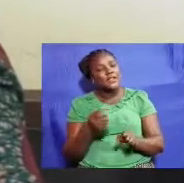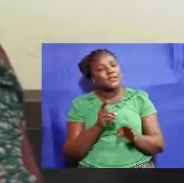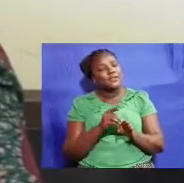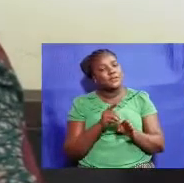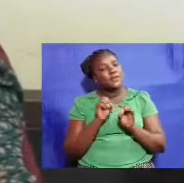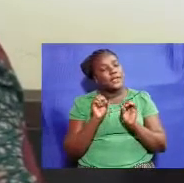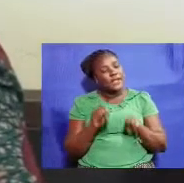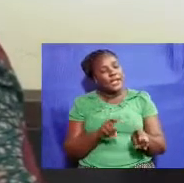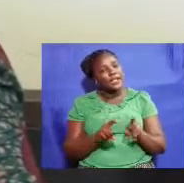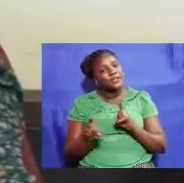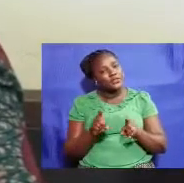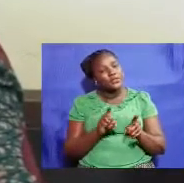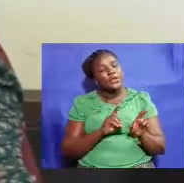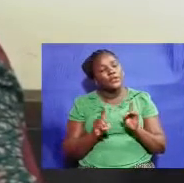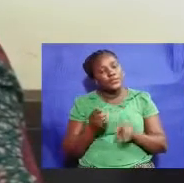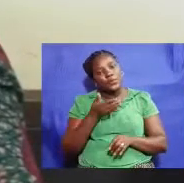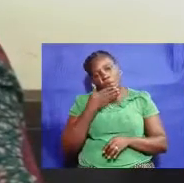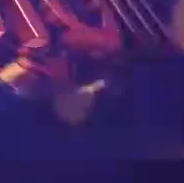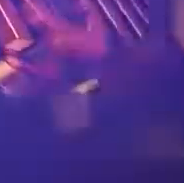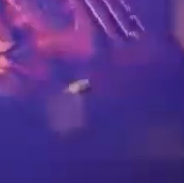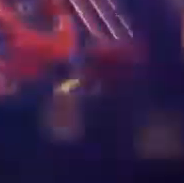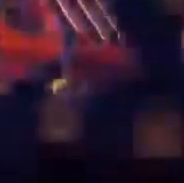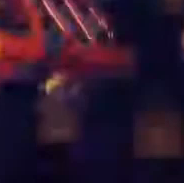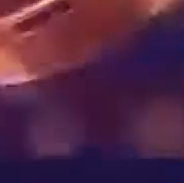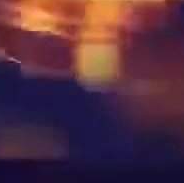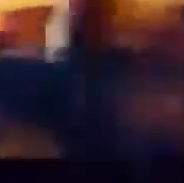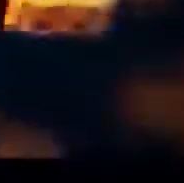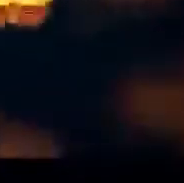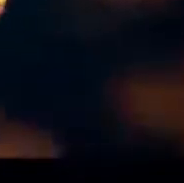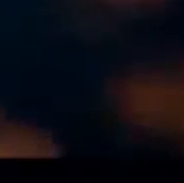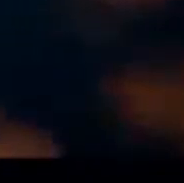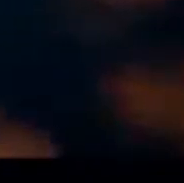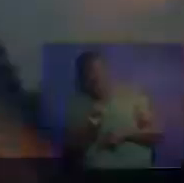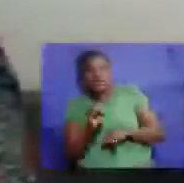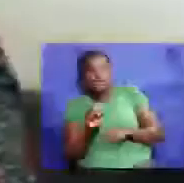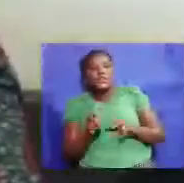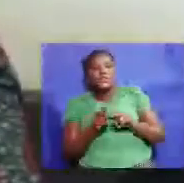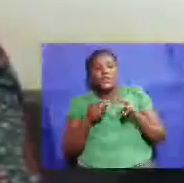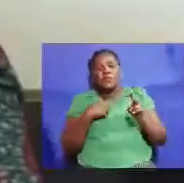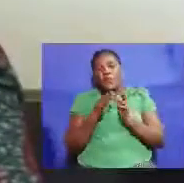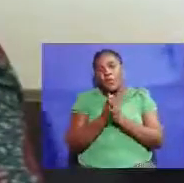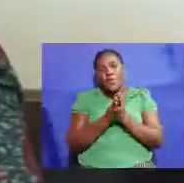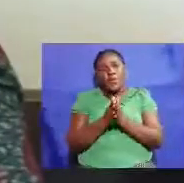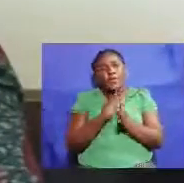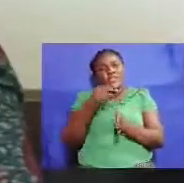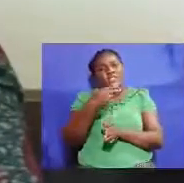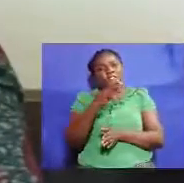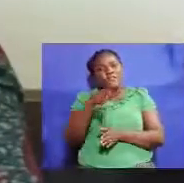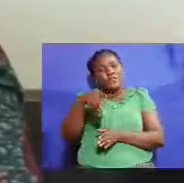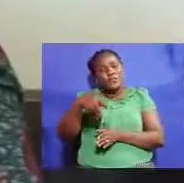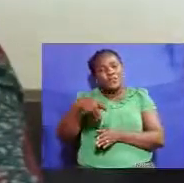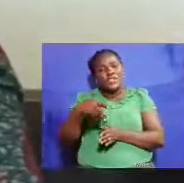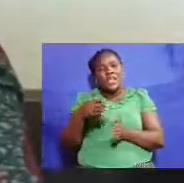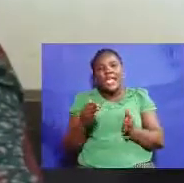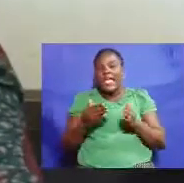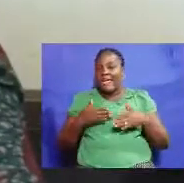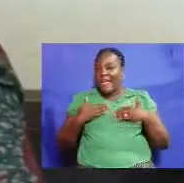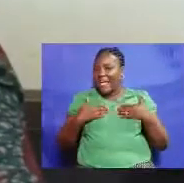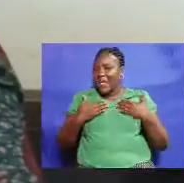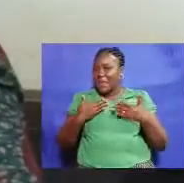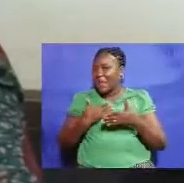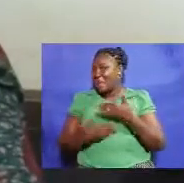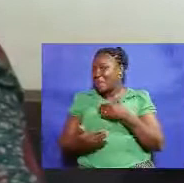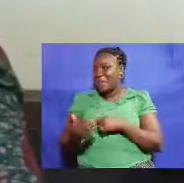Anything you can do, we can do better. And so I would like to wish H4P